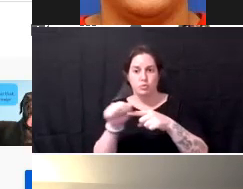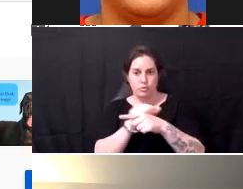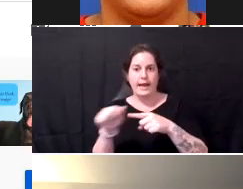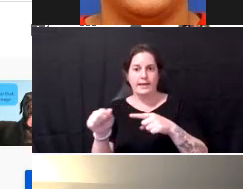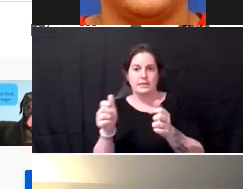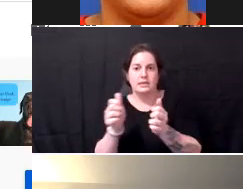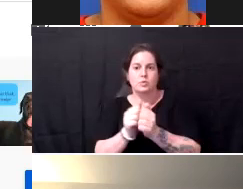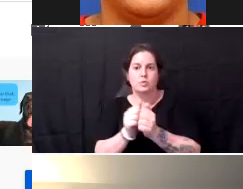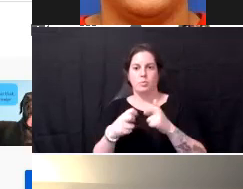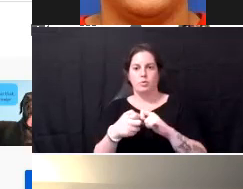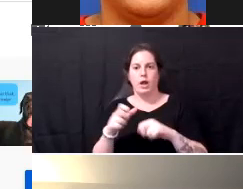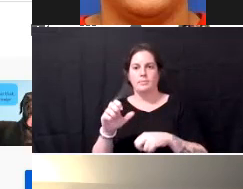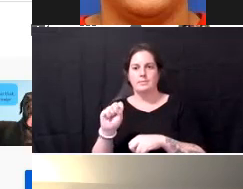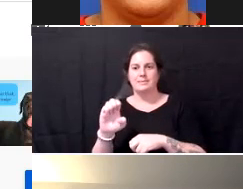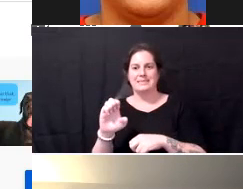set number 3A,